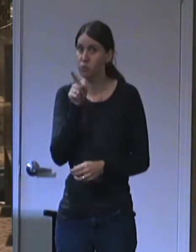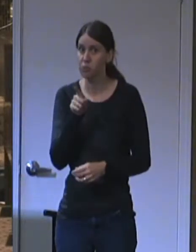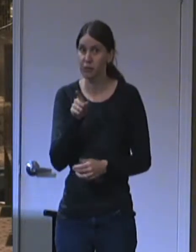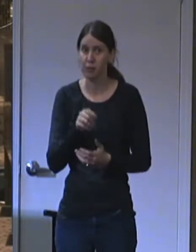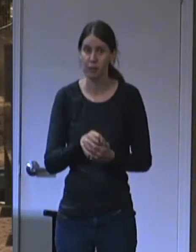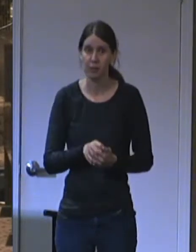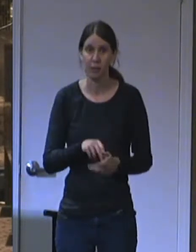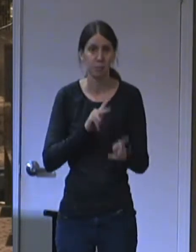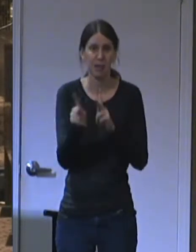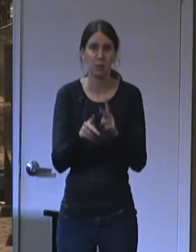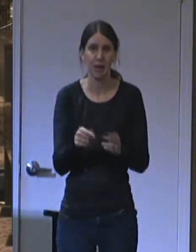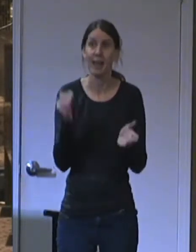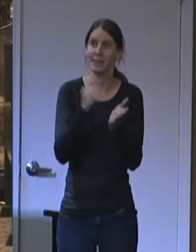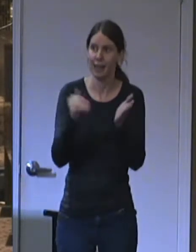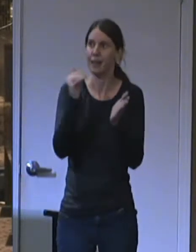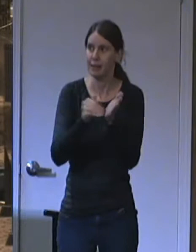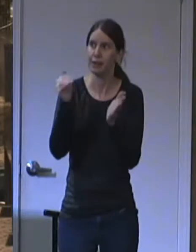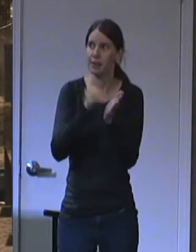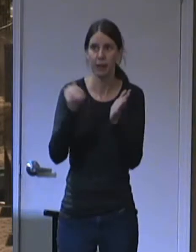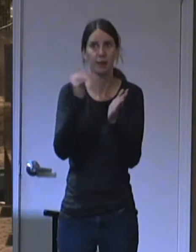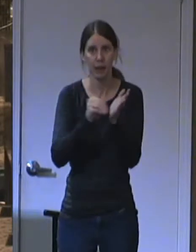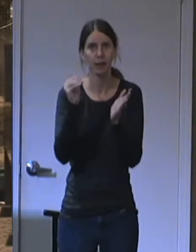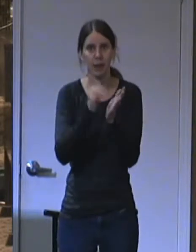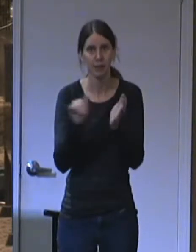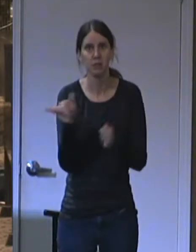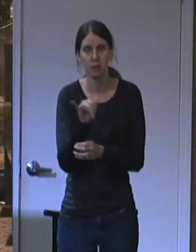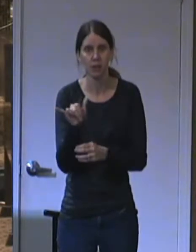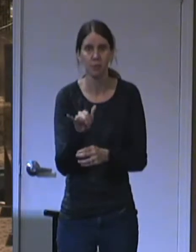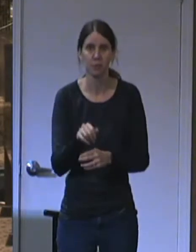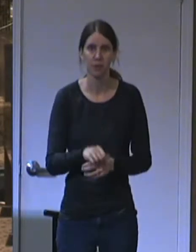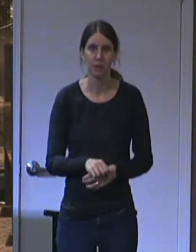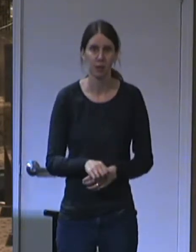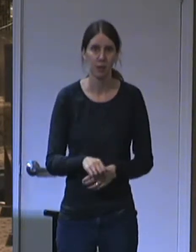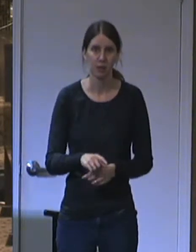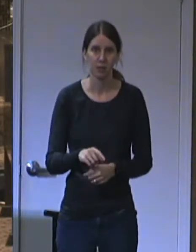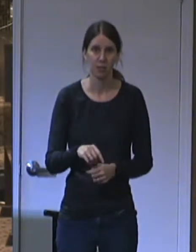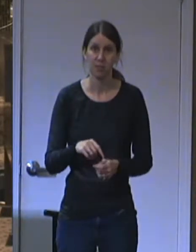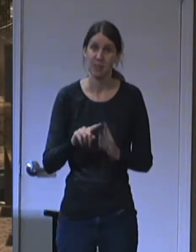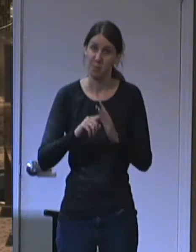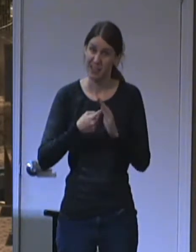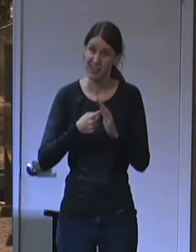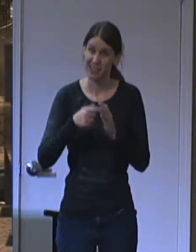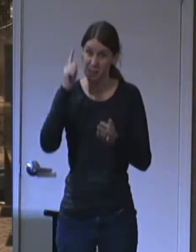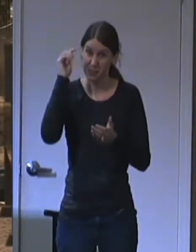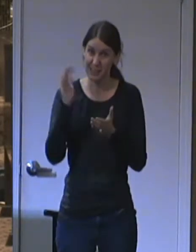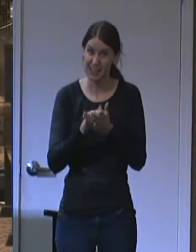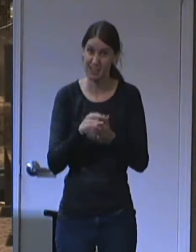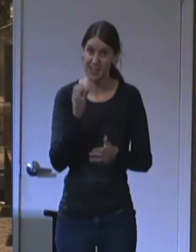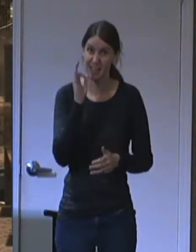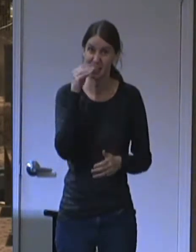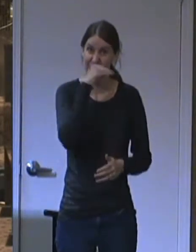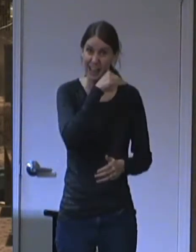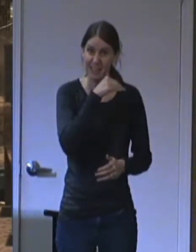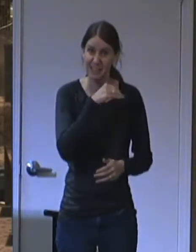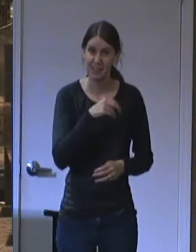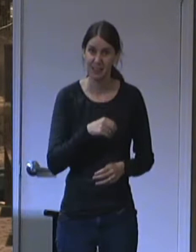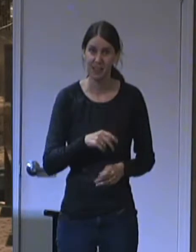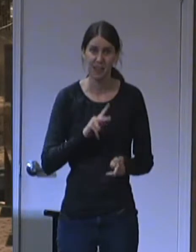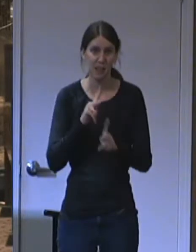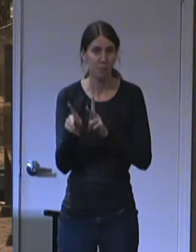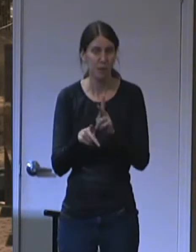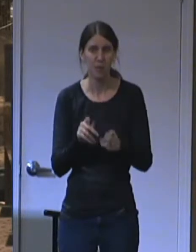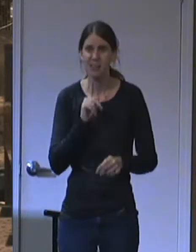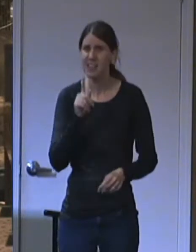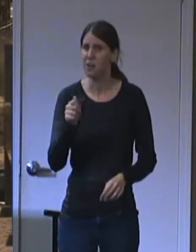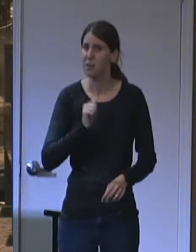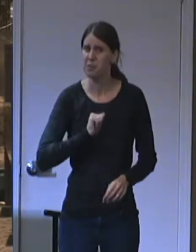People repeat and repeat and repeat until you just begin to believe it. People tell themselves stories over and over